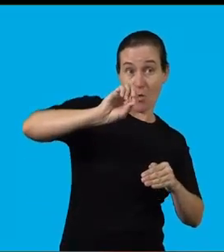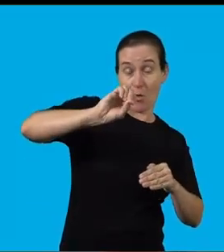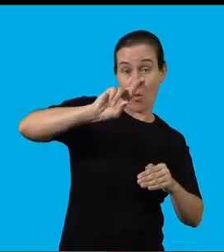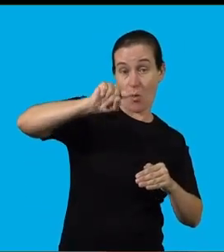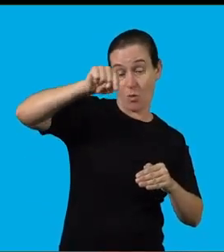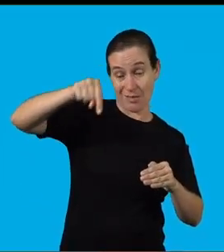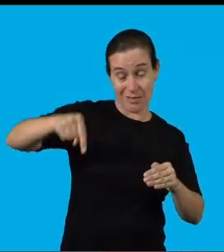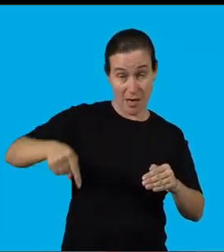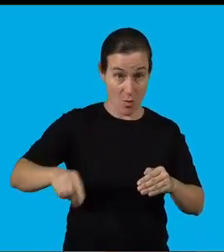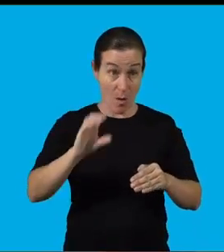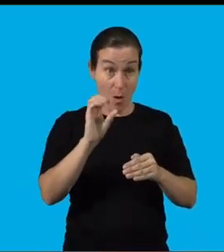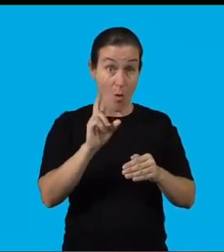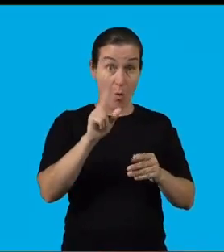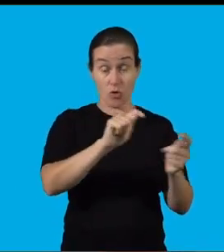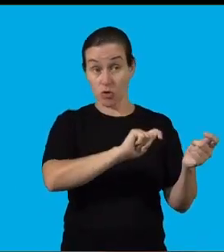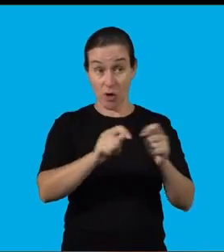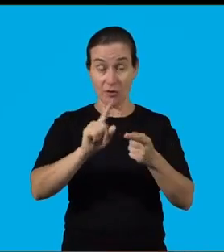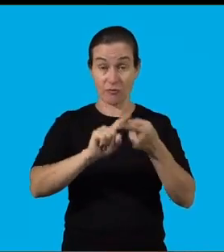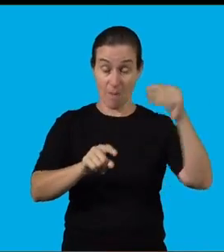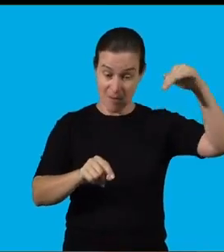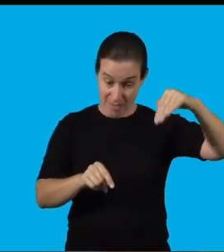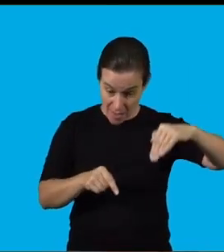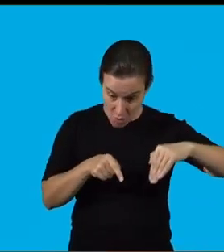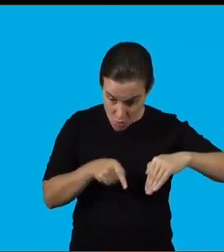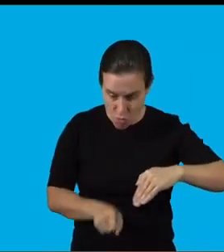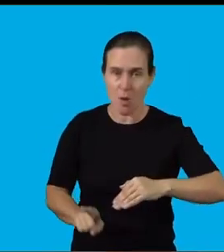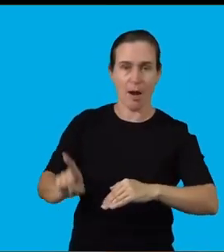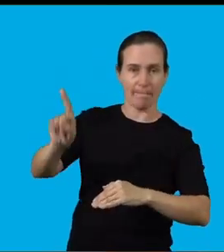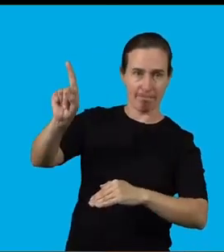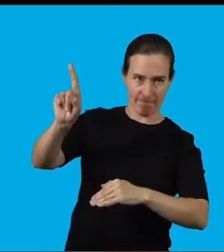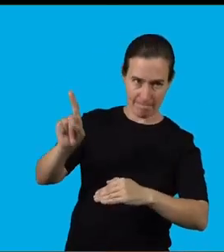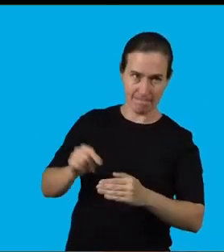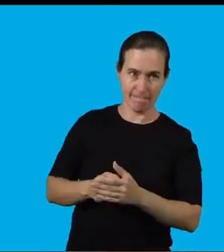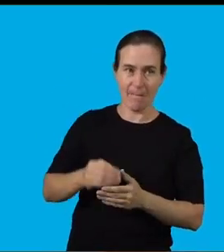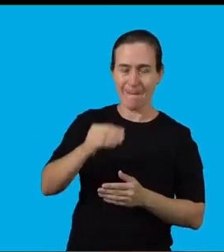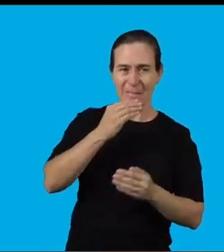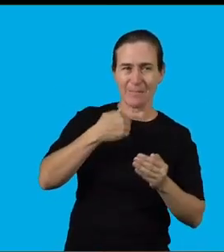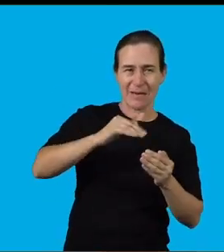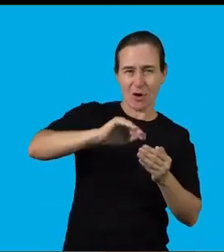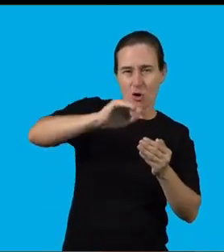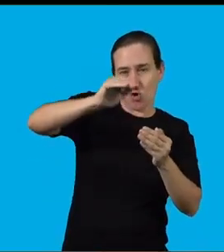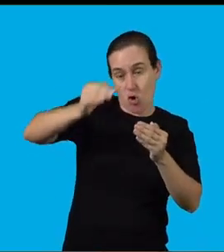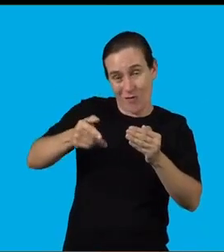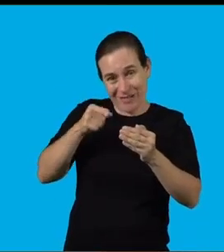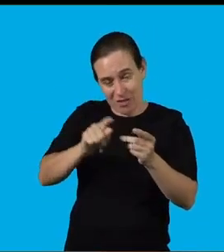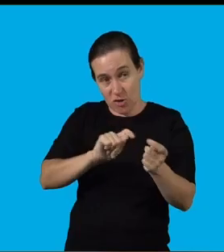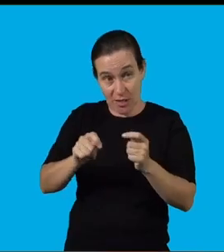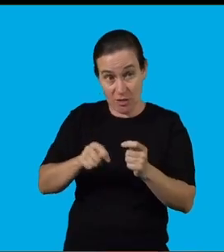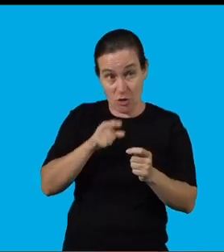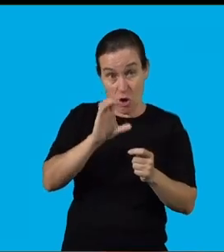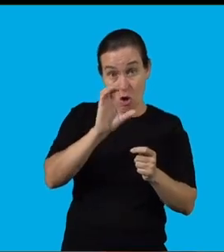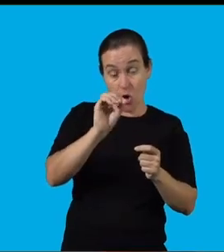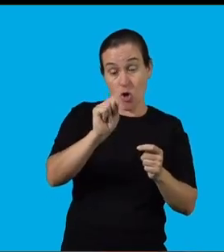down, or where it changes from concave down to concave up. So your curvature is changing. So it's either going to be concave